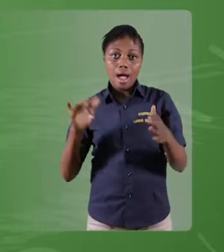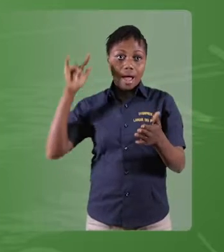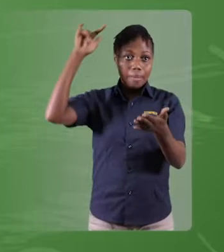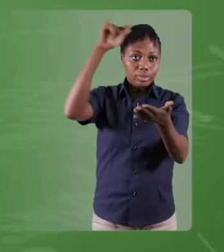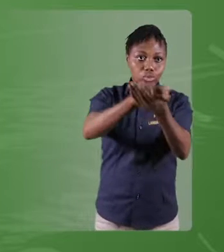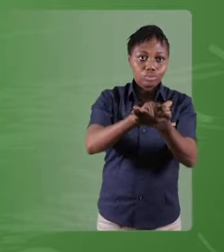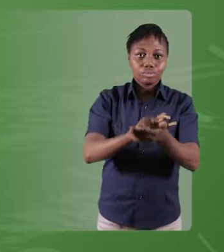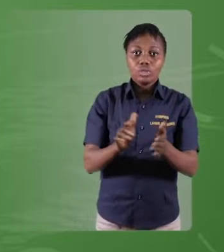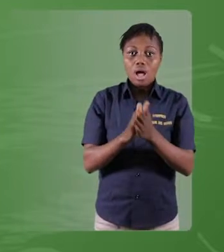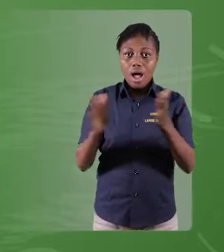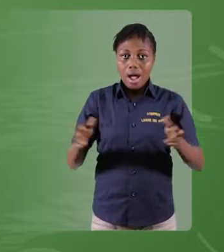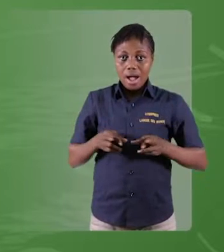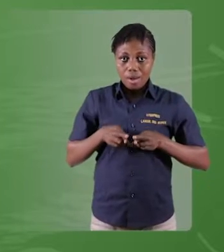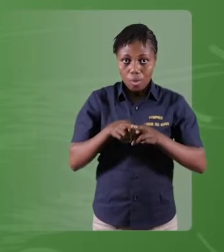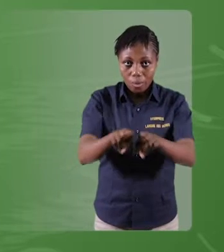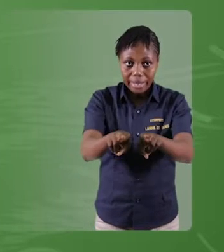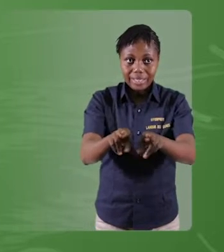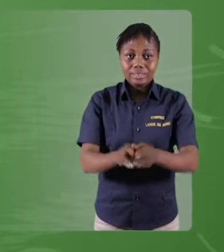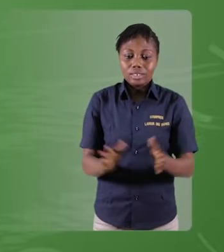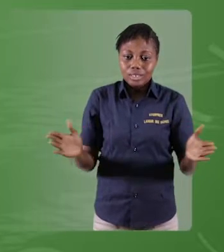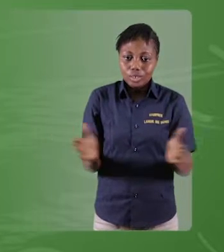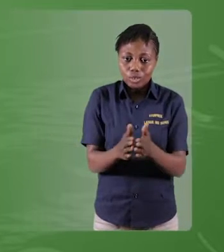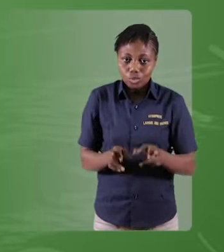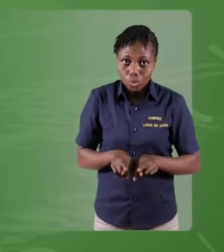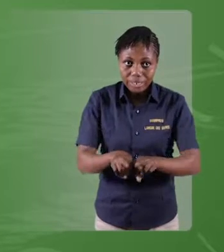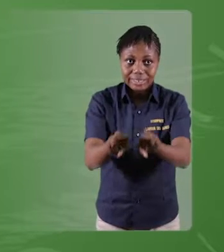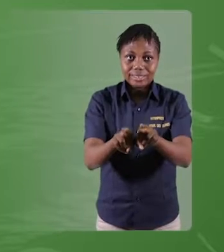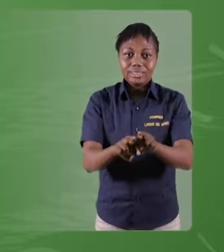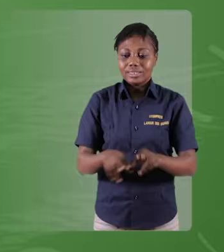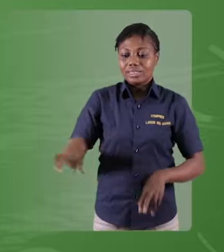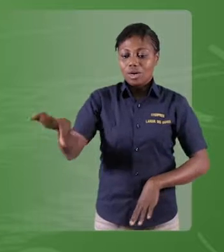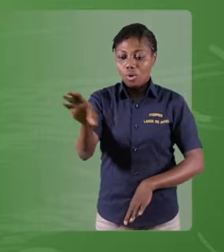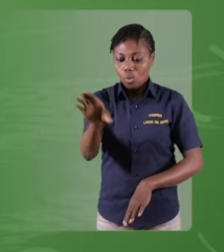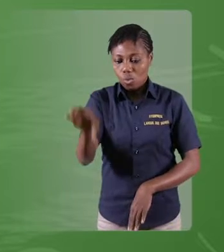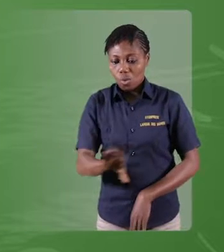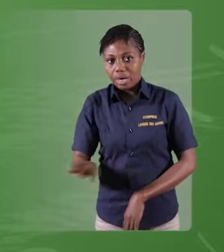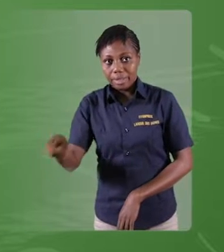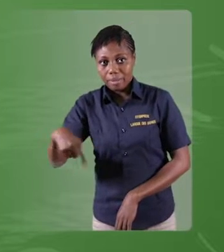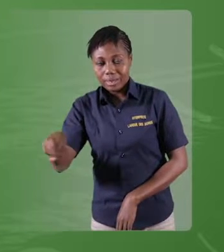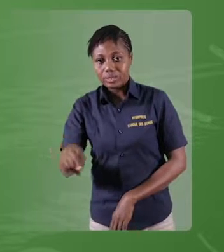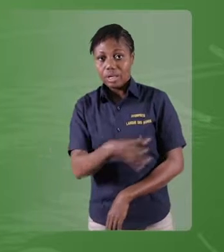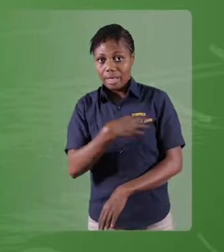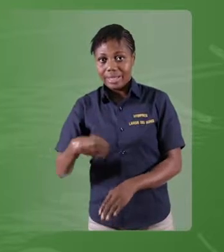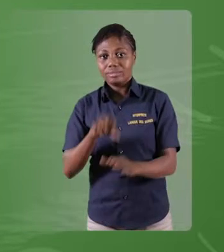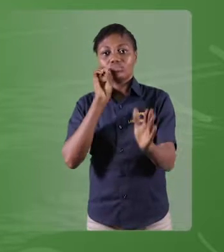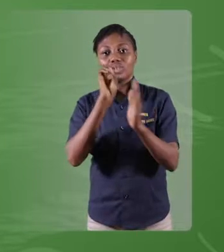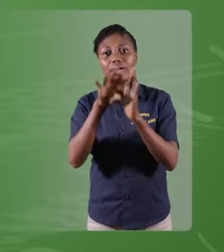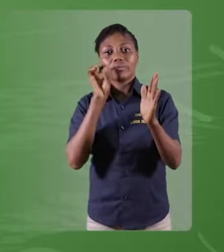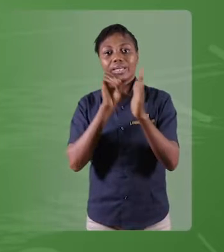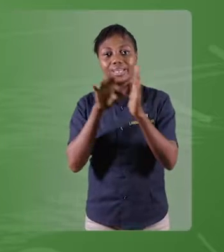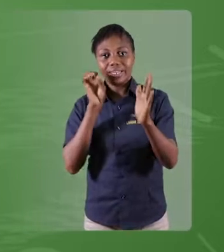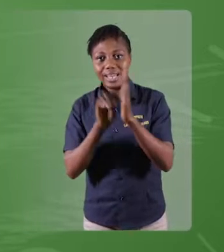airport, highway, street, roundabout, and traffic